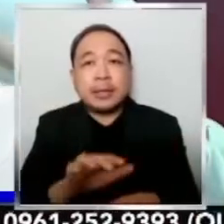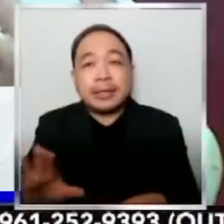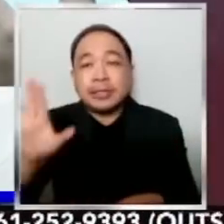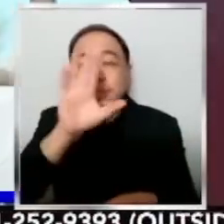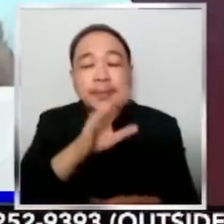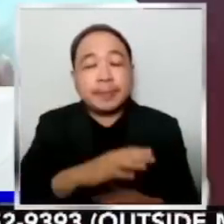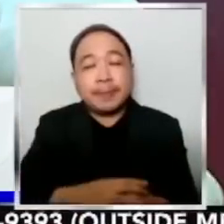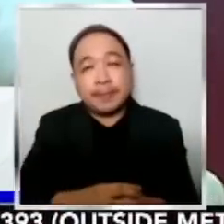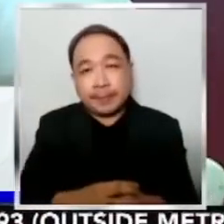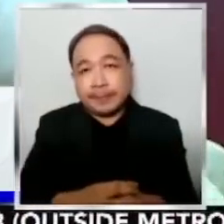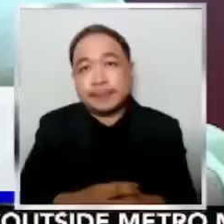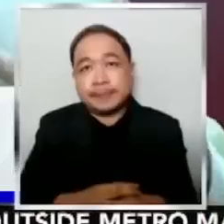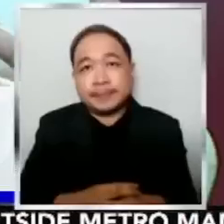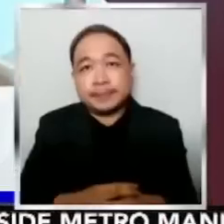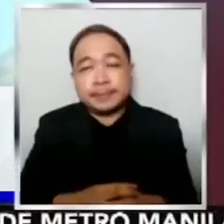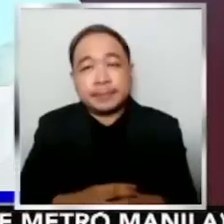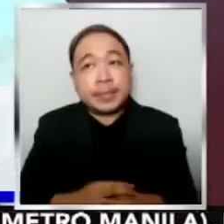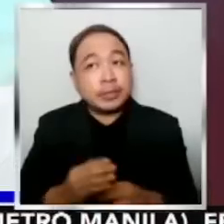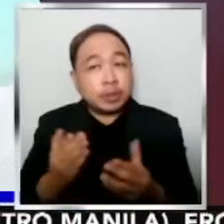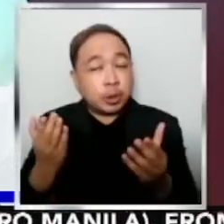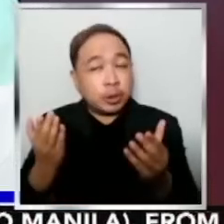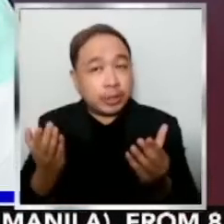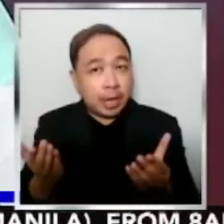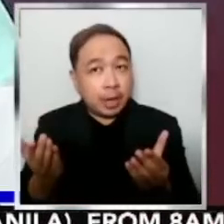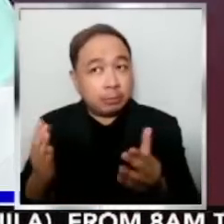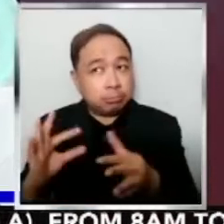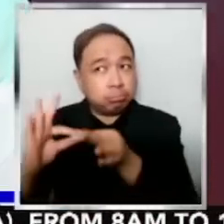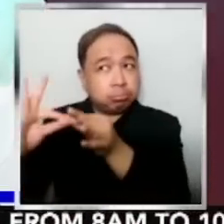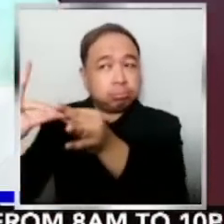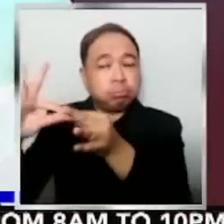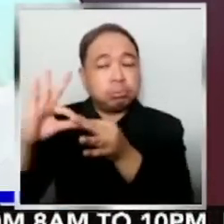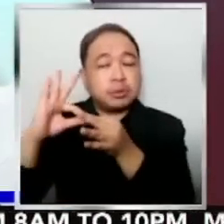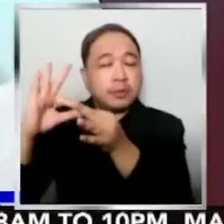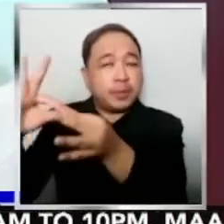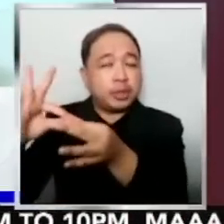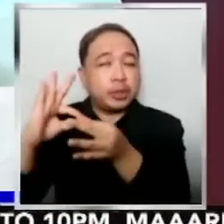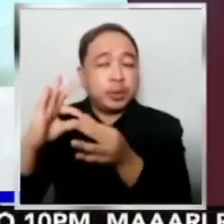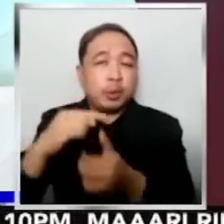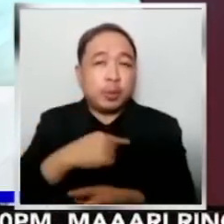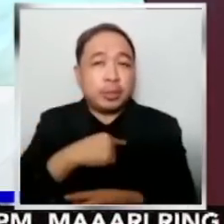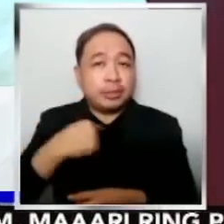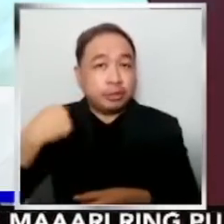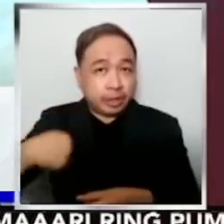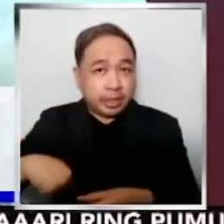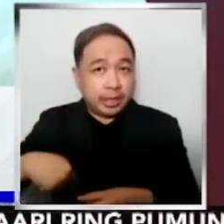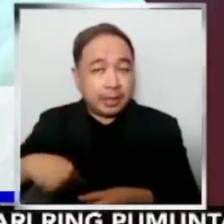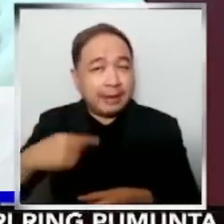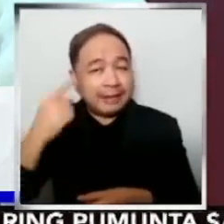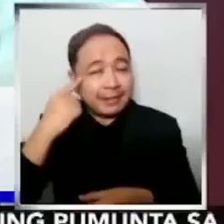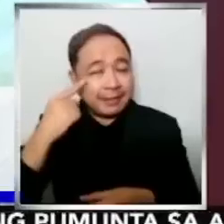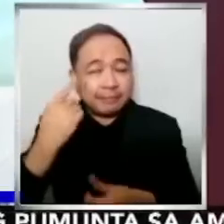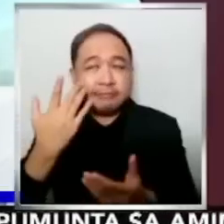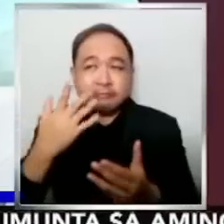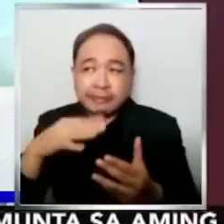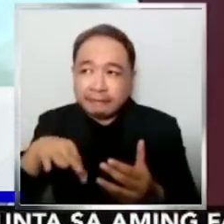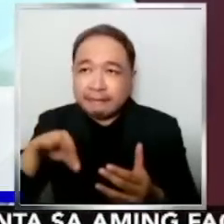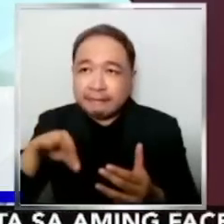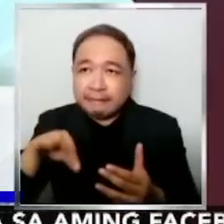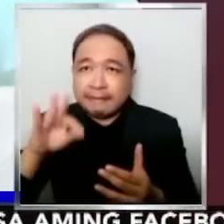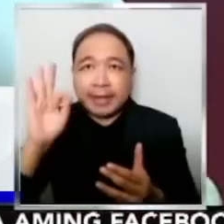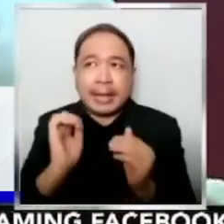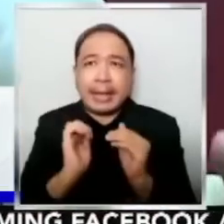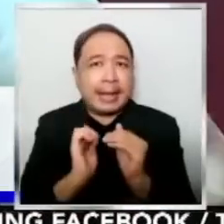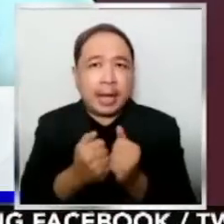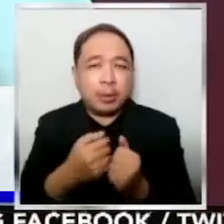that cooperation and with that communication, I think that we have been able to find a way to grow and